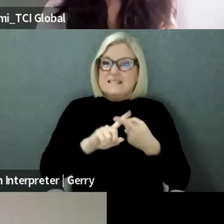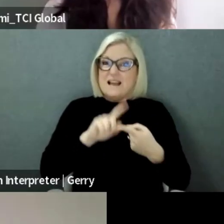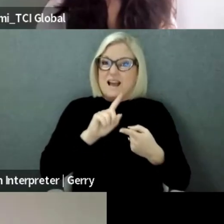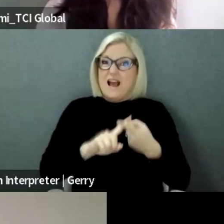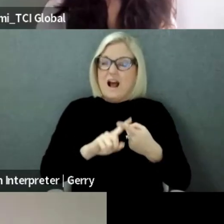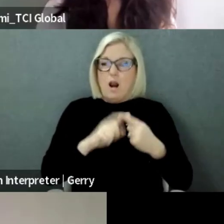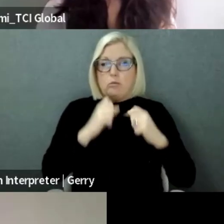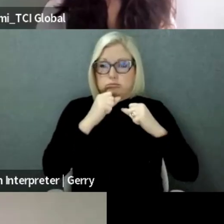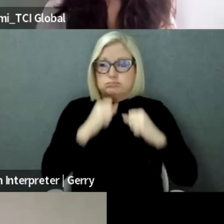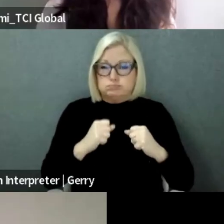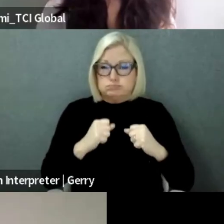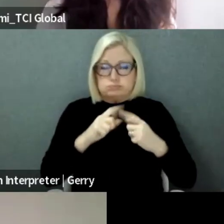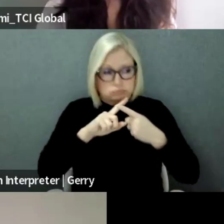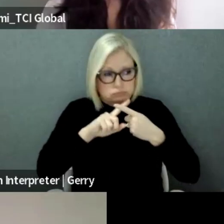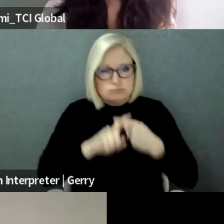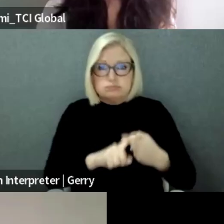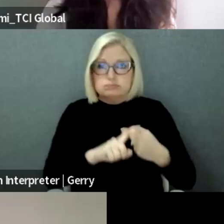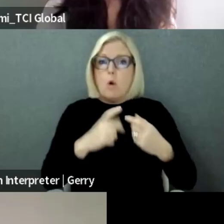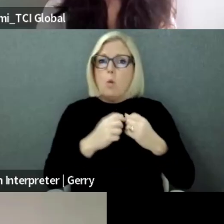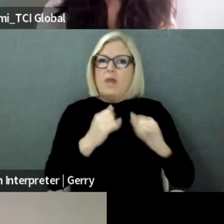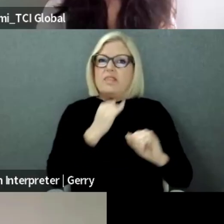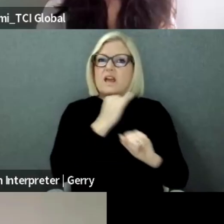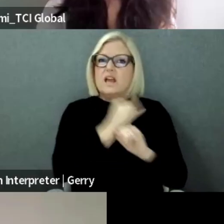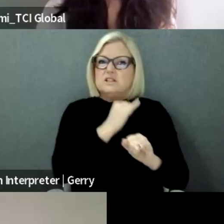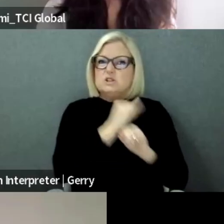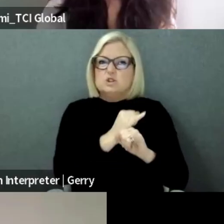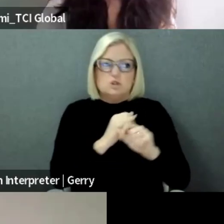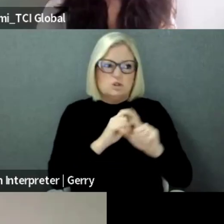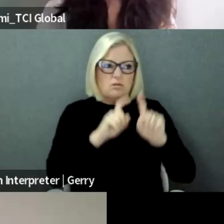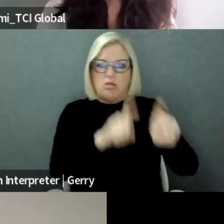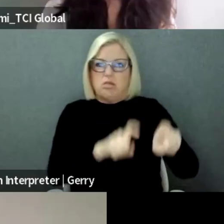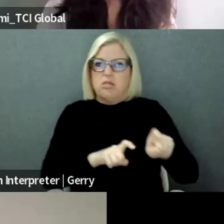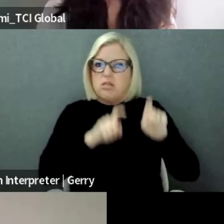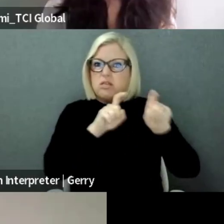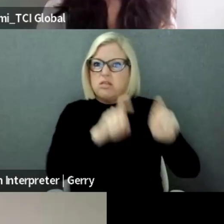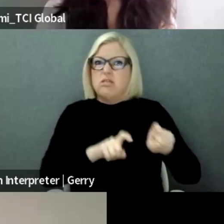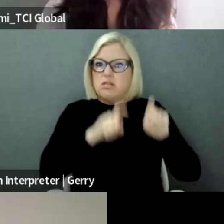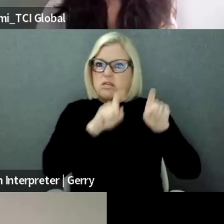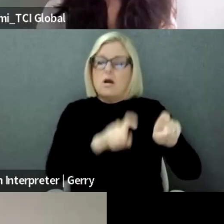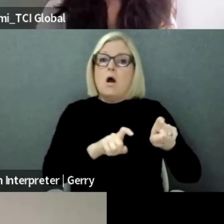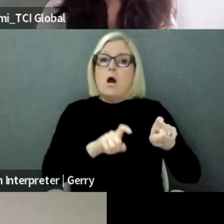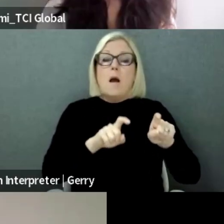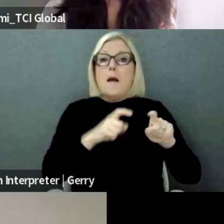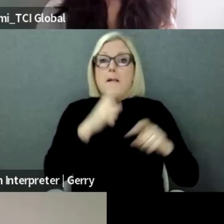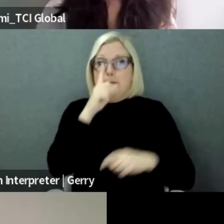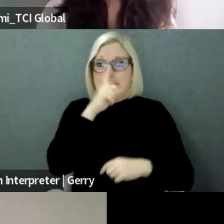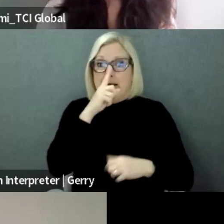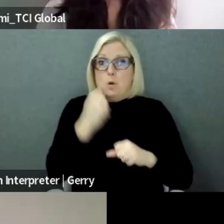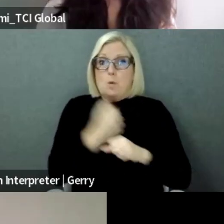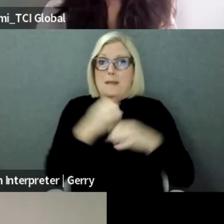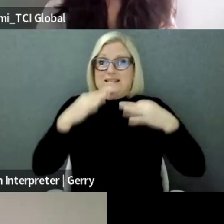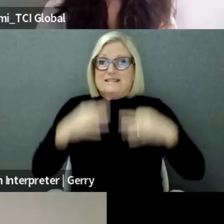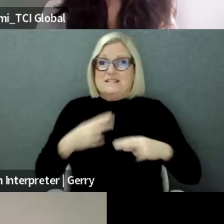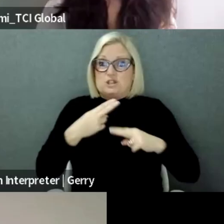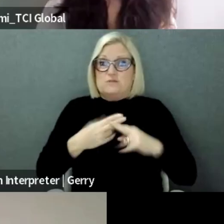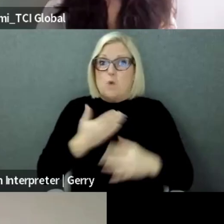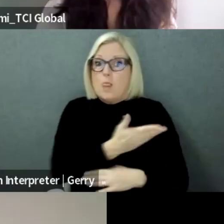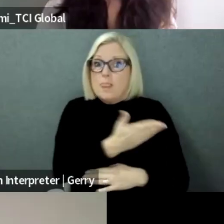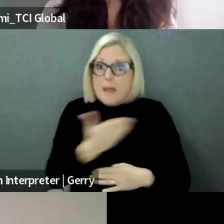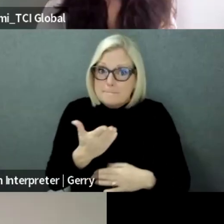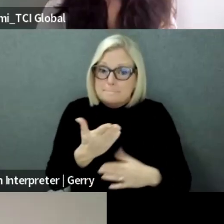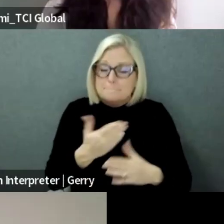institutionalization by allowing forced treatment, substitute decision-making, and exclusion from community life. Exclusion also happens to